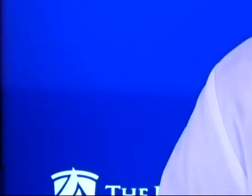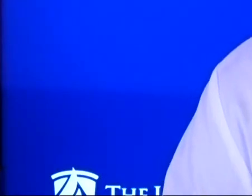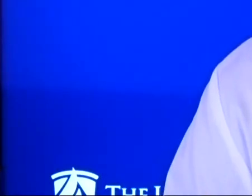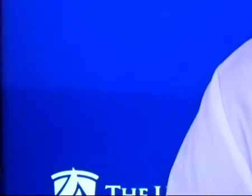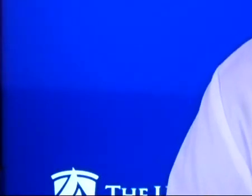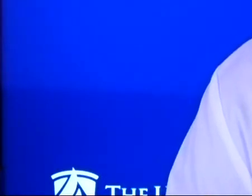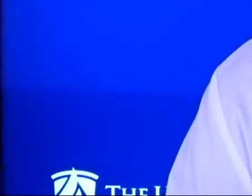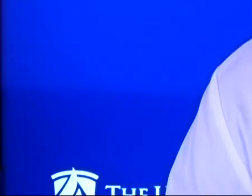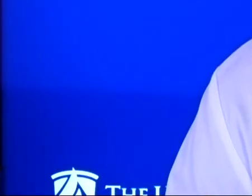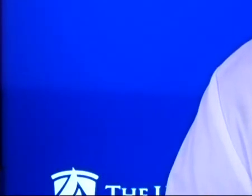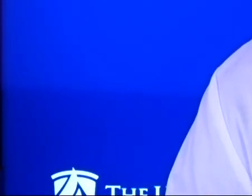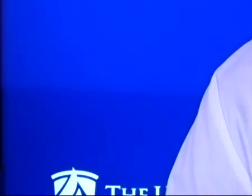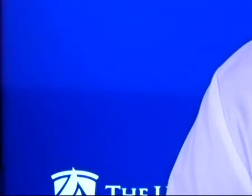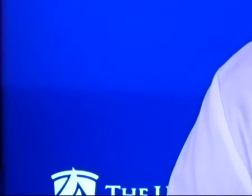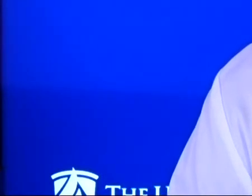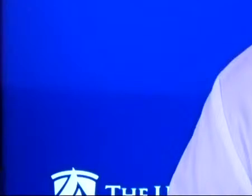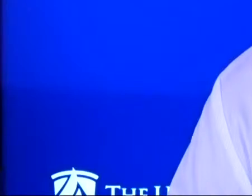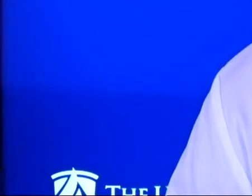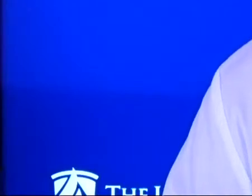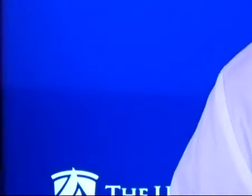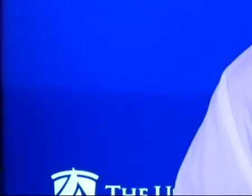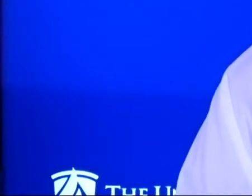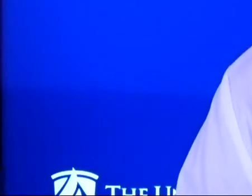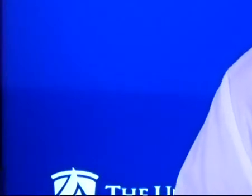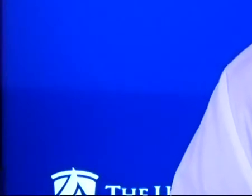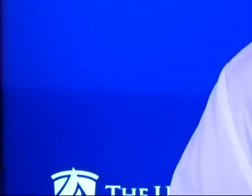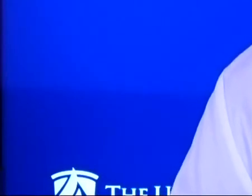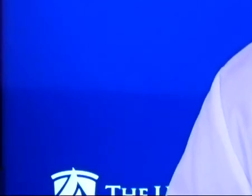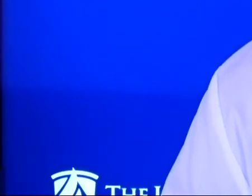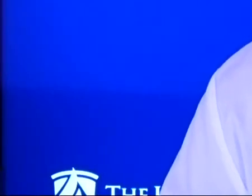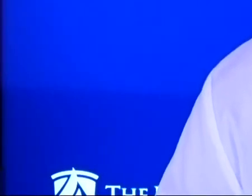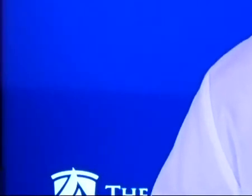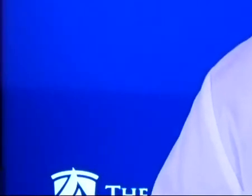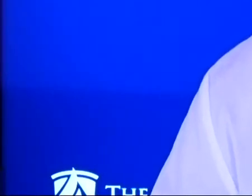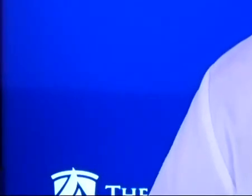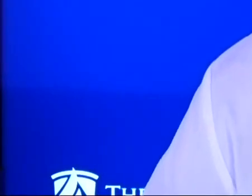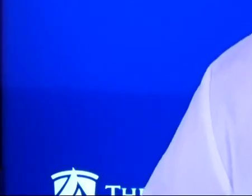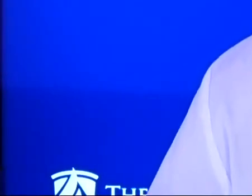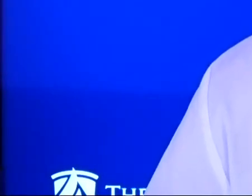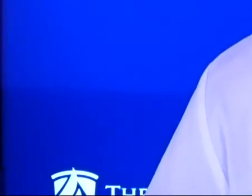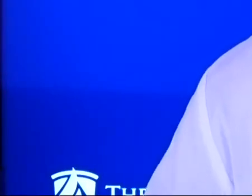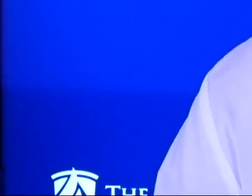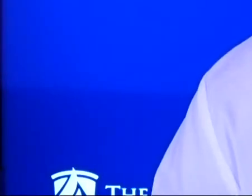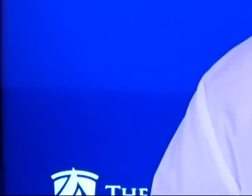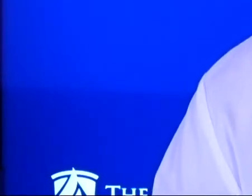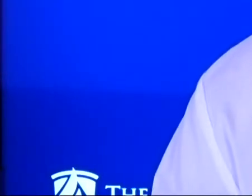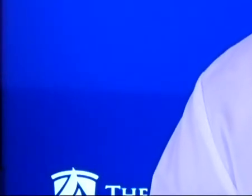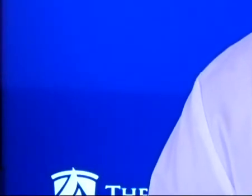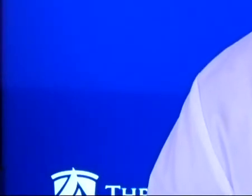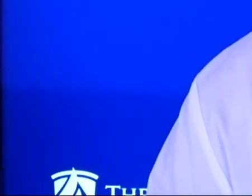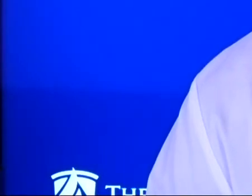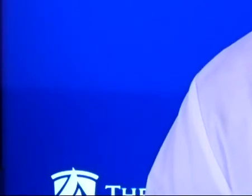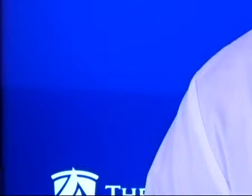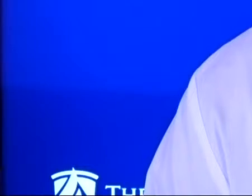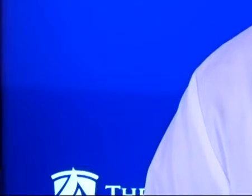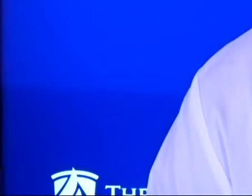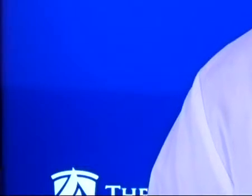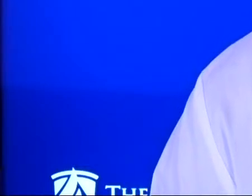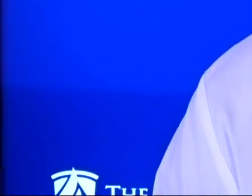probably a good idea to go get that second booster here if it's been more than 4 months, especially if you've kind of gotten to that 5 or 6